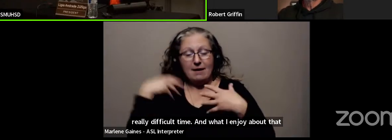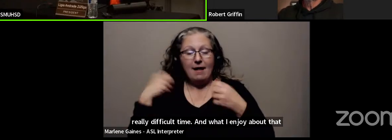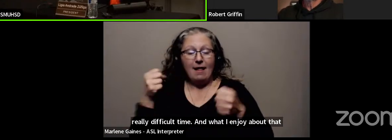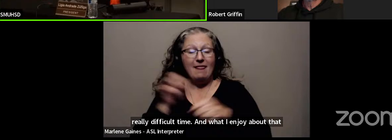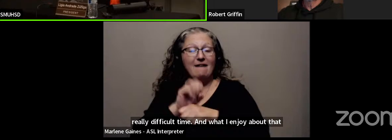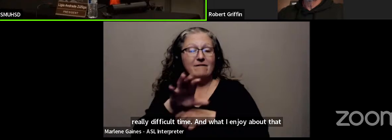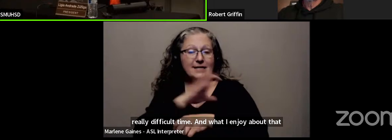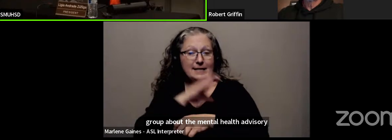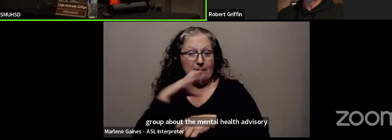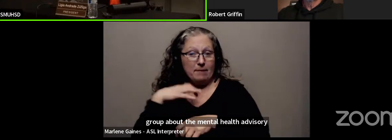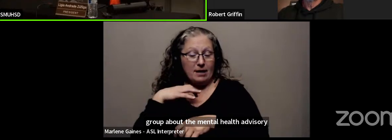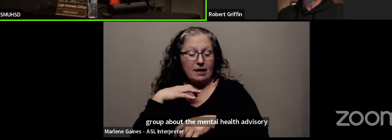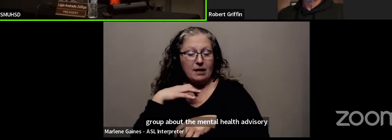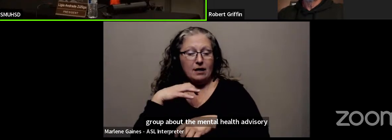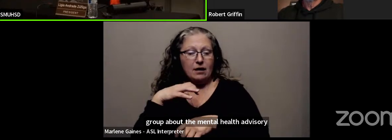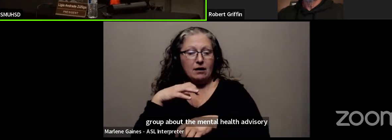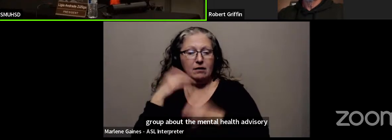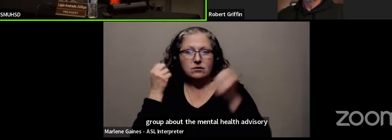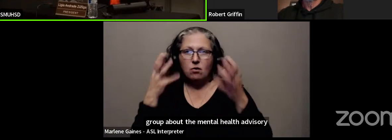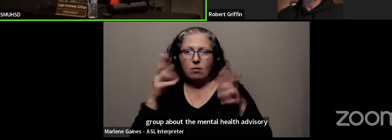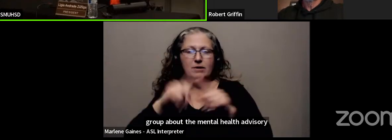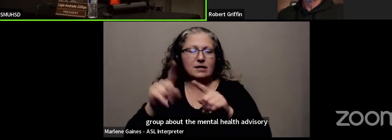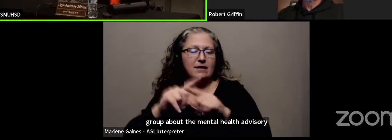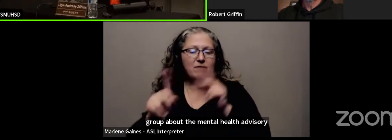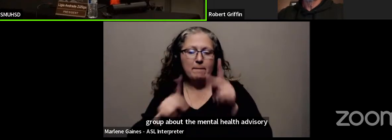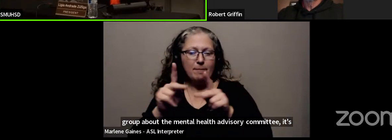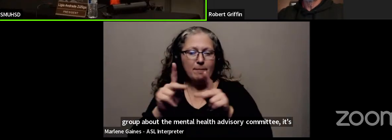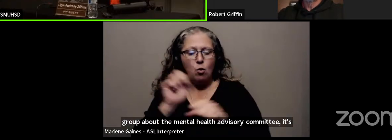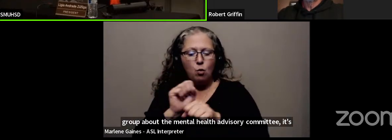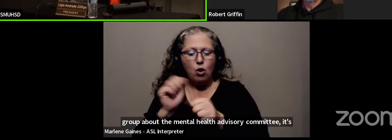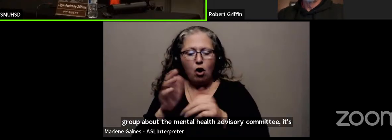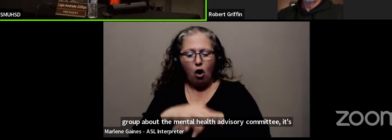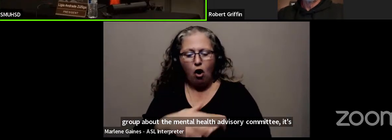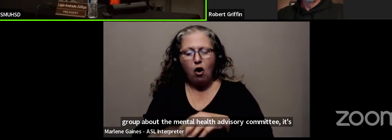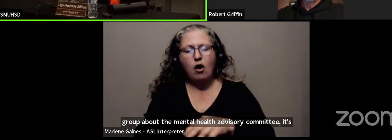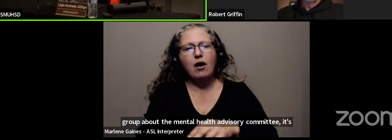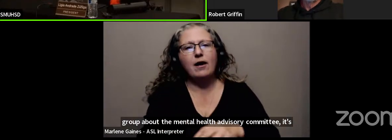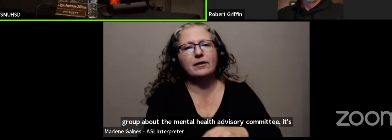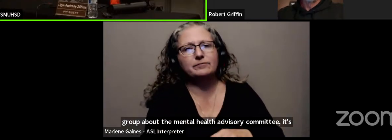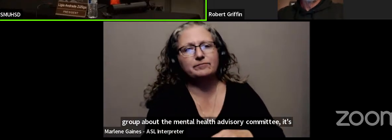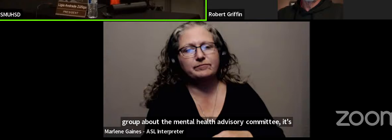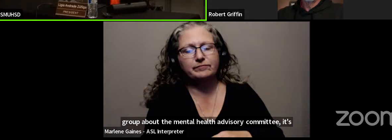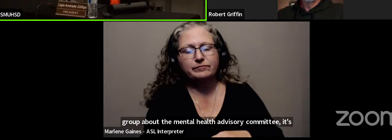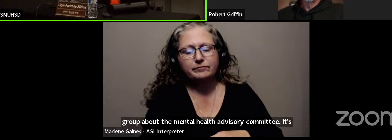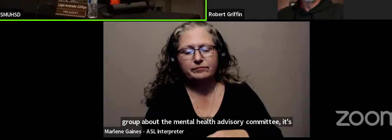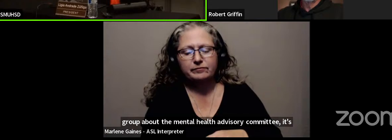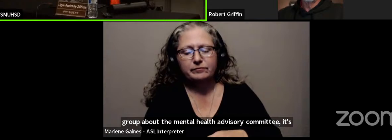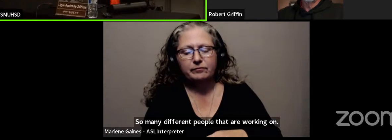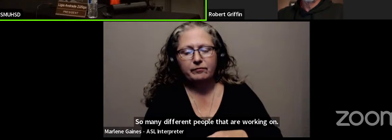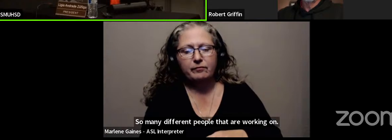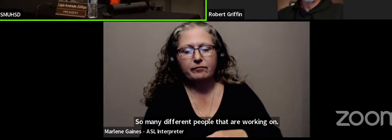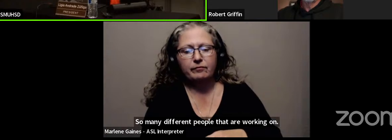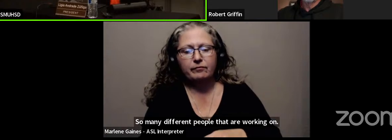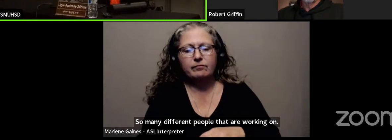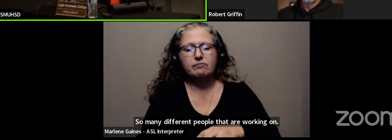Advisory Committee, it's so many different people that are working on a like-minded kind